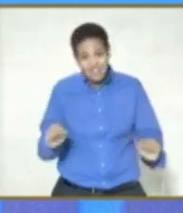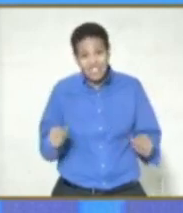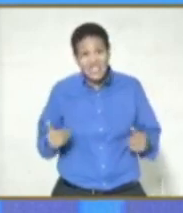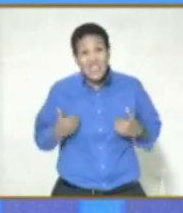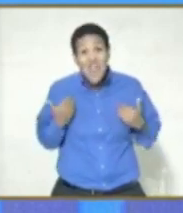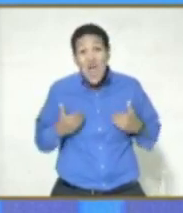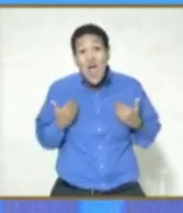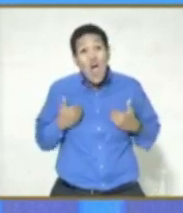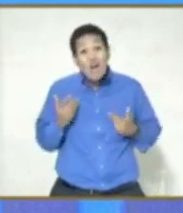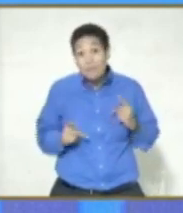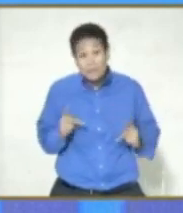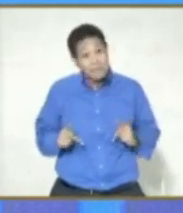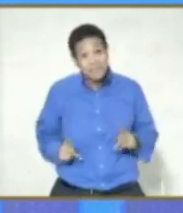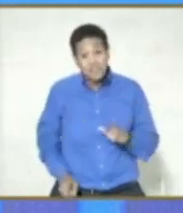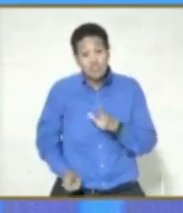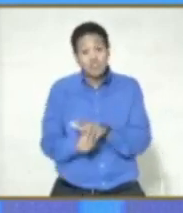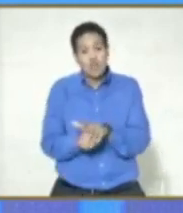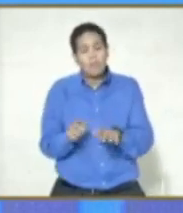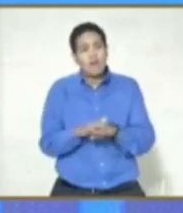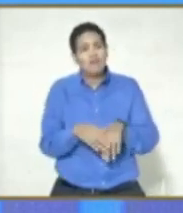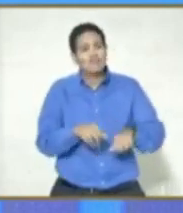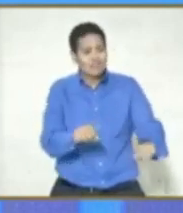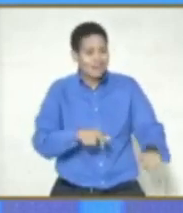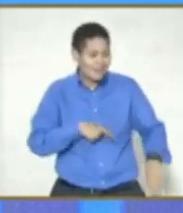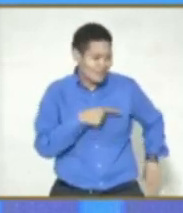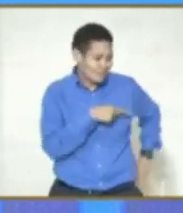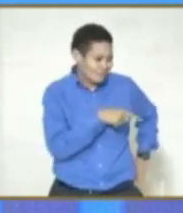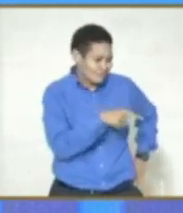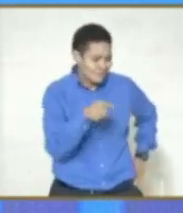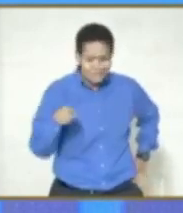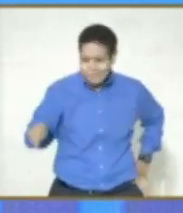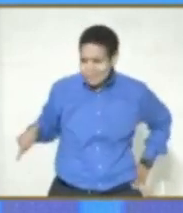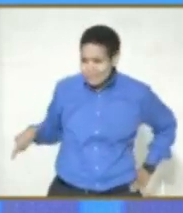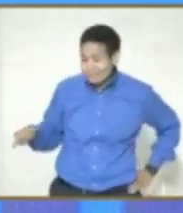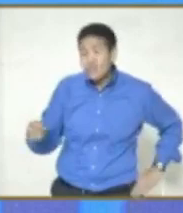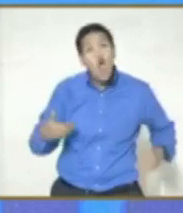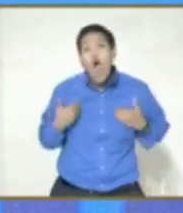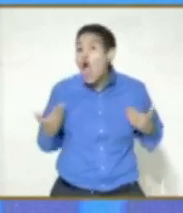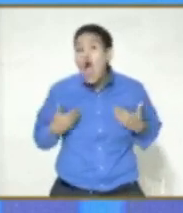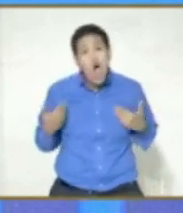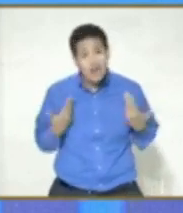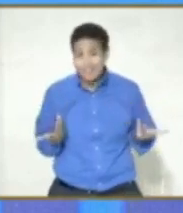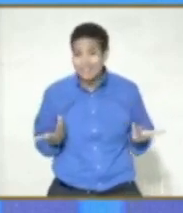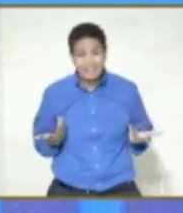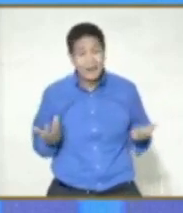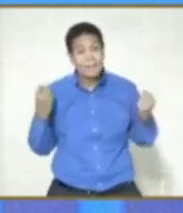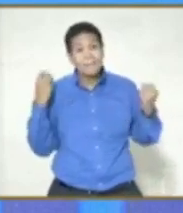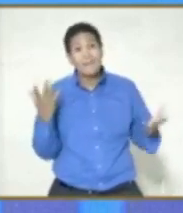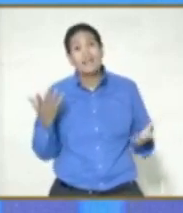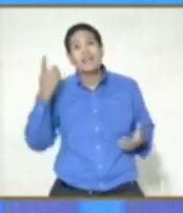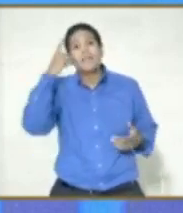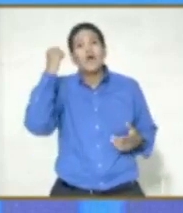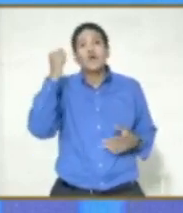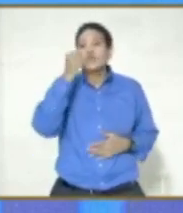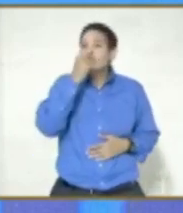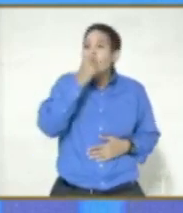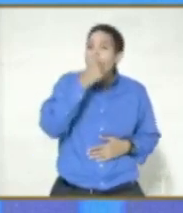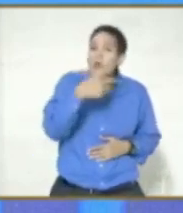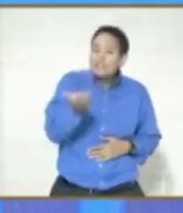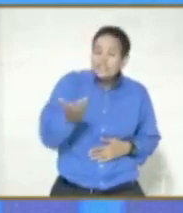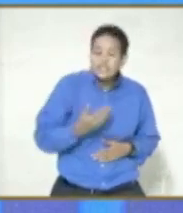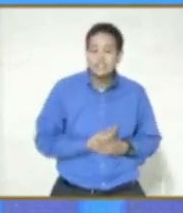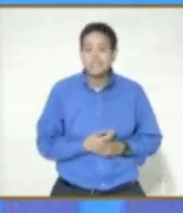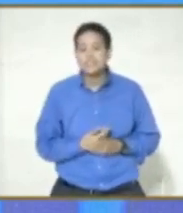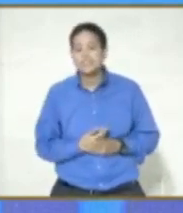up on the streets. And many of them, either because of drugs,